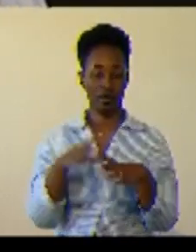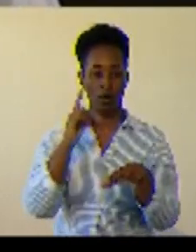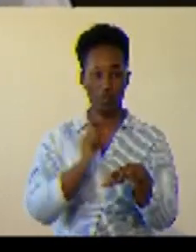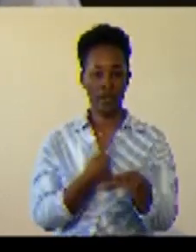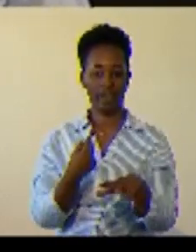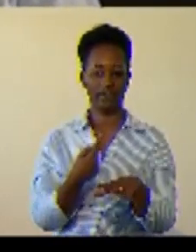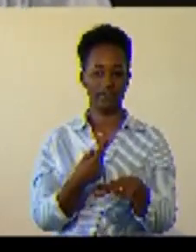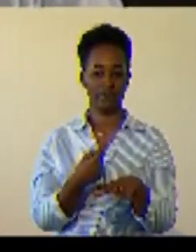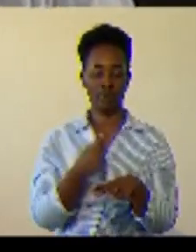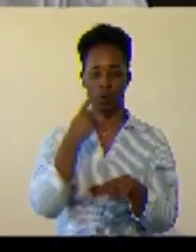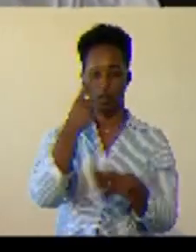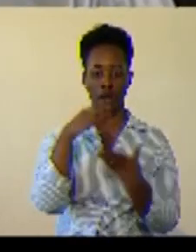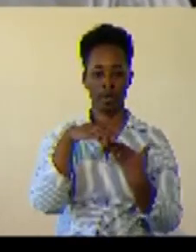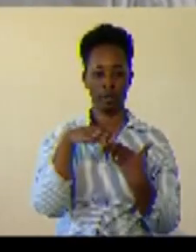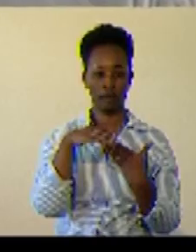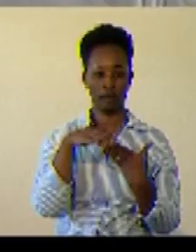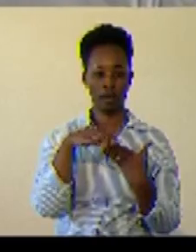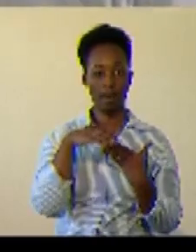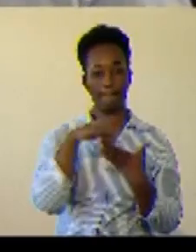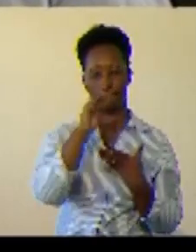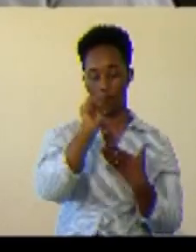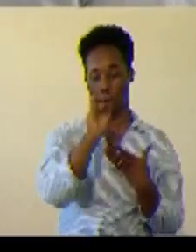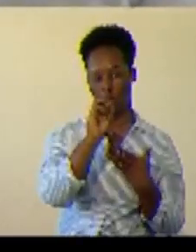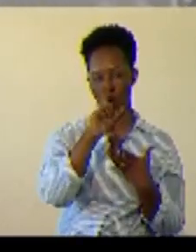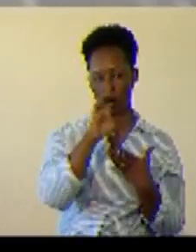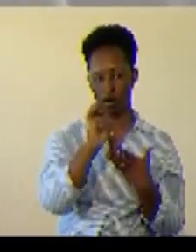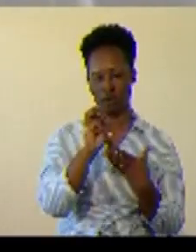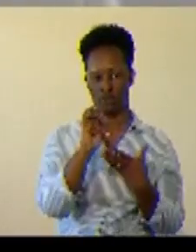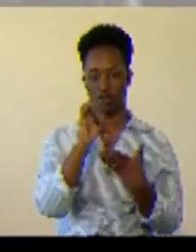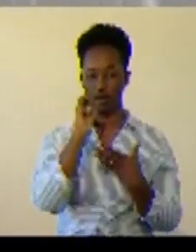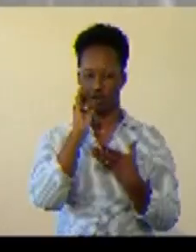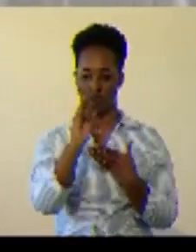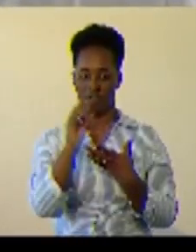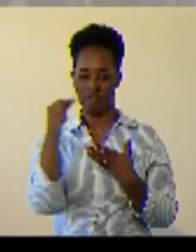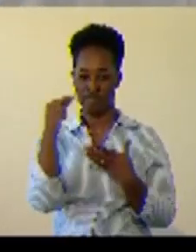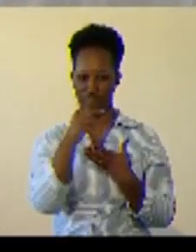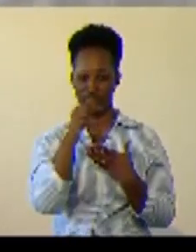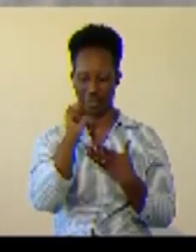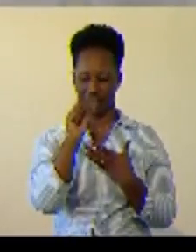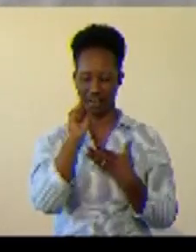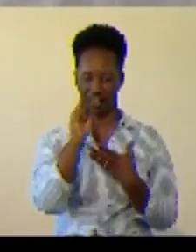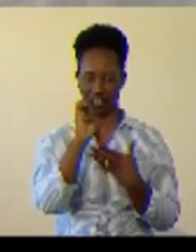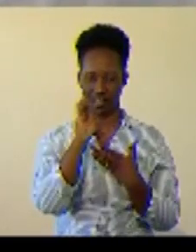when 1 mole of gaseous atoms